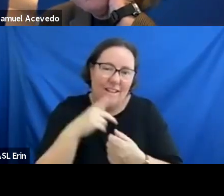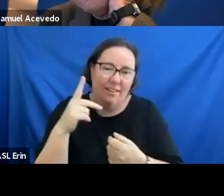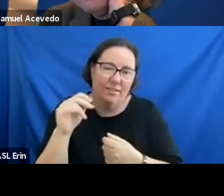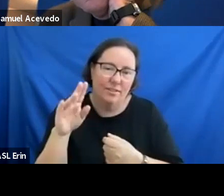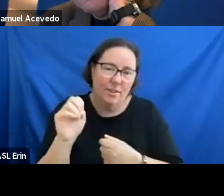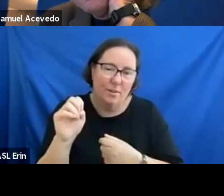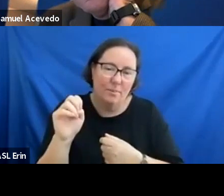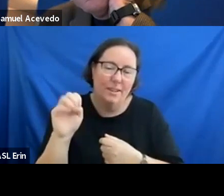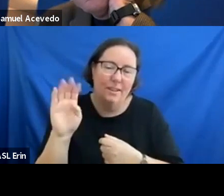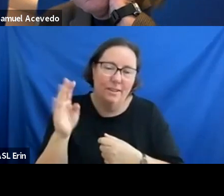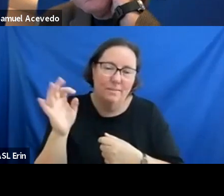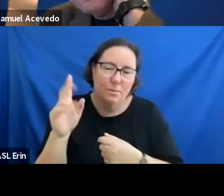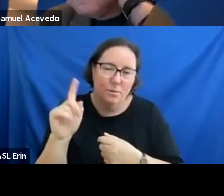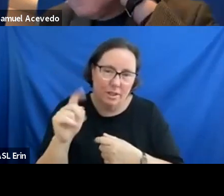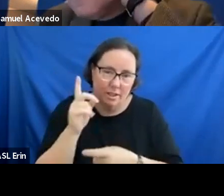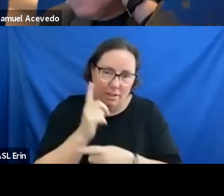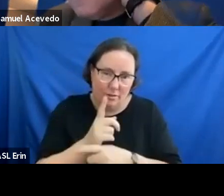okay?